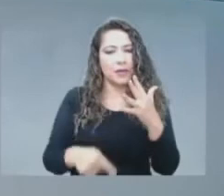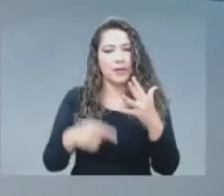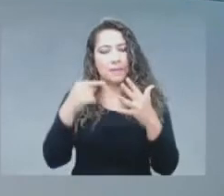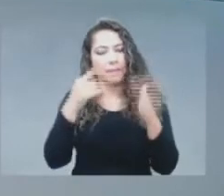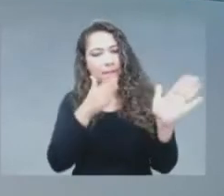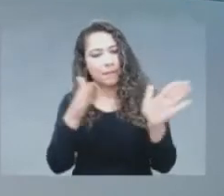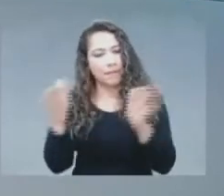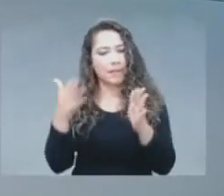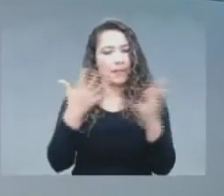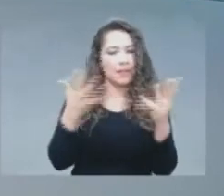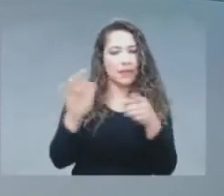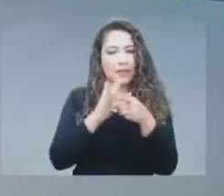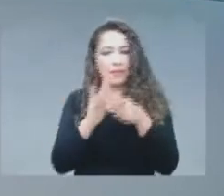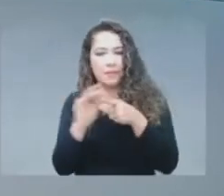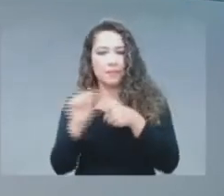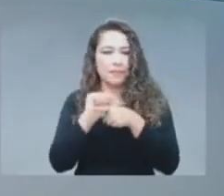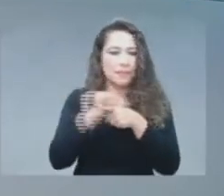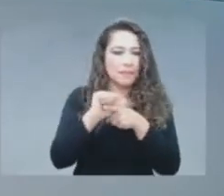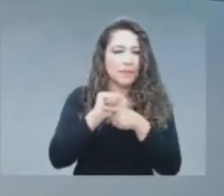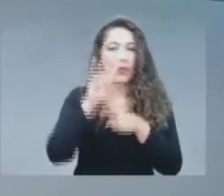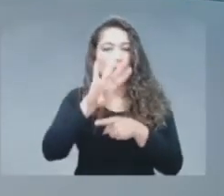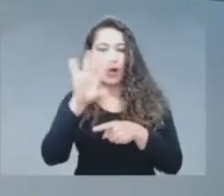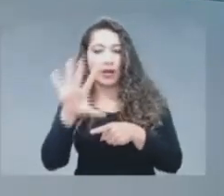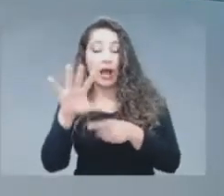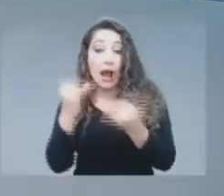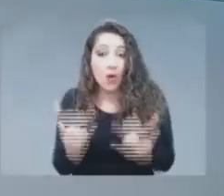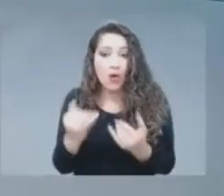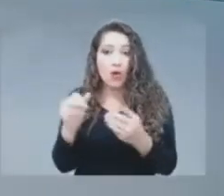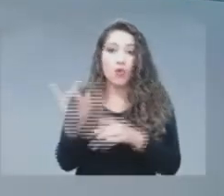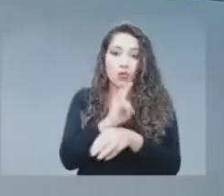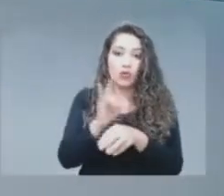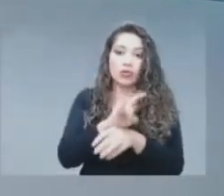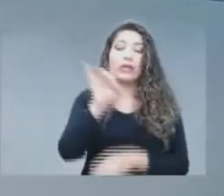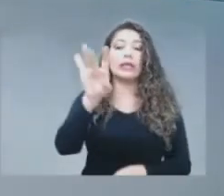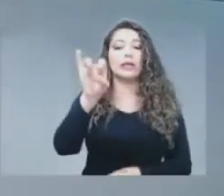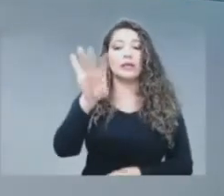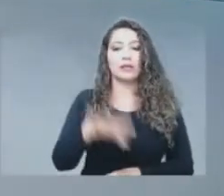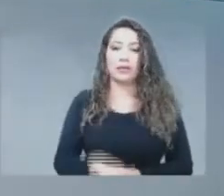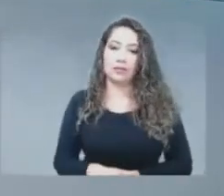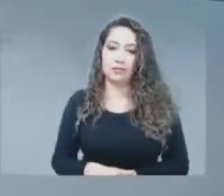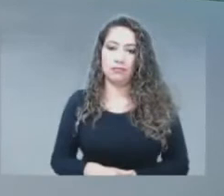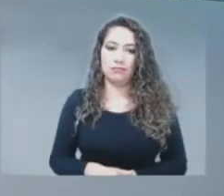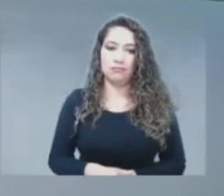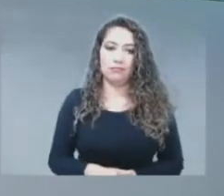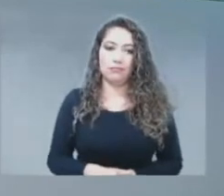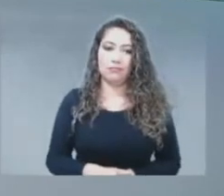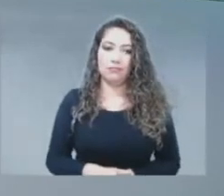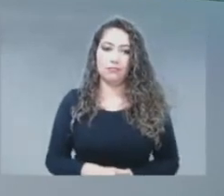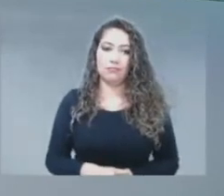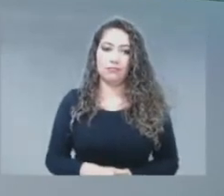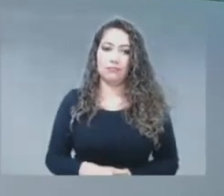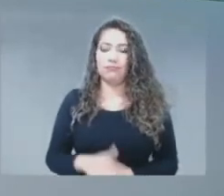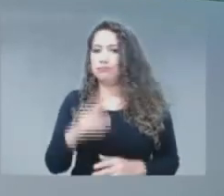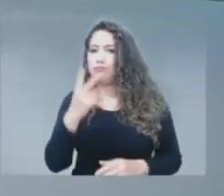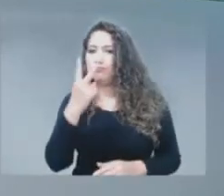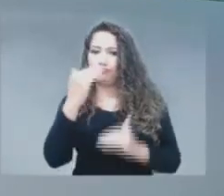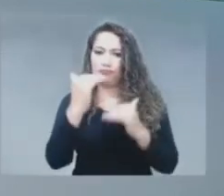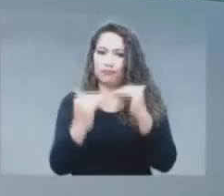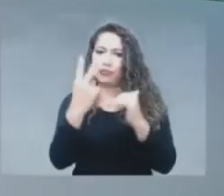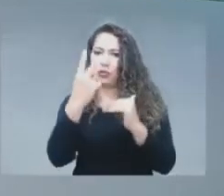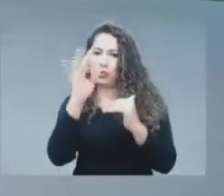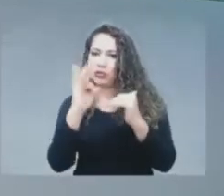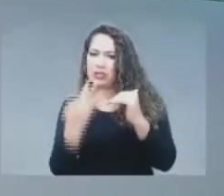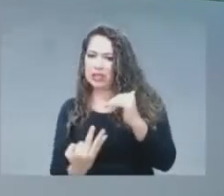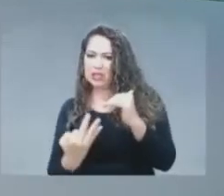frequency channels for TV, but in practice, only 15 of them are being used. That is, we have about 2/3